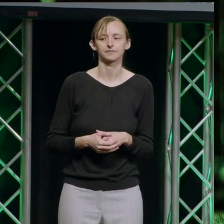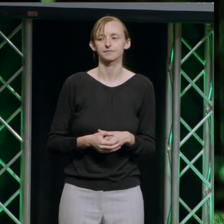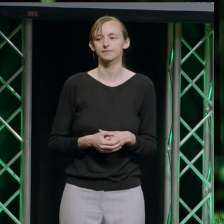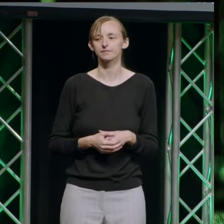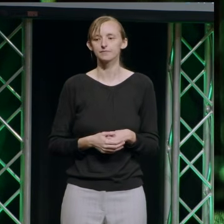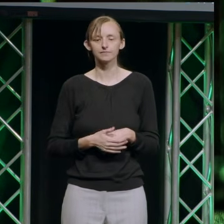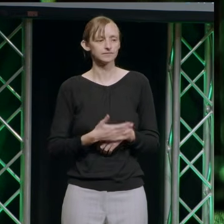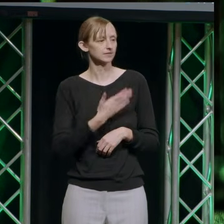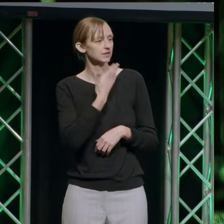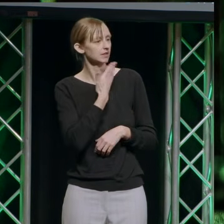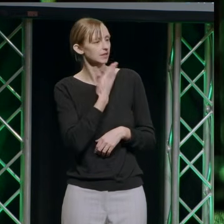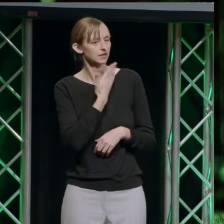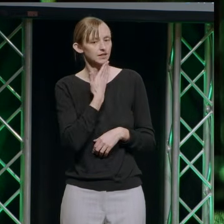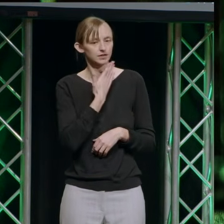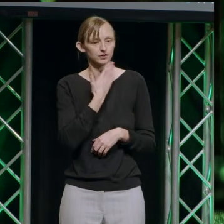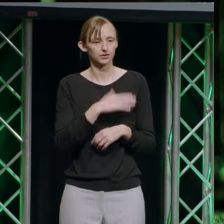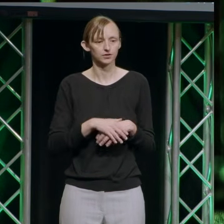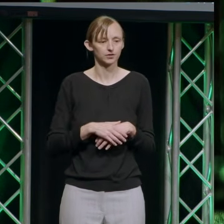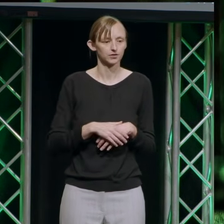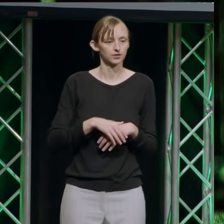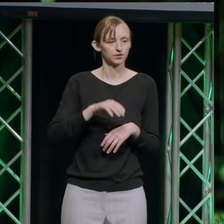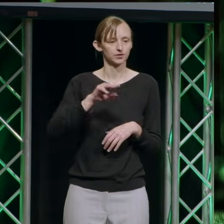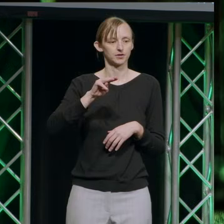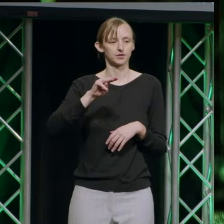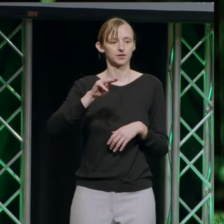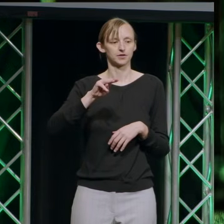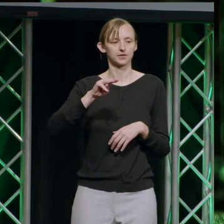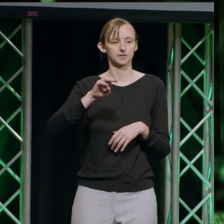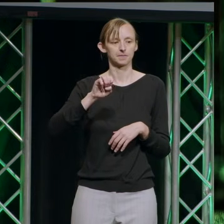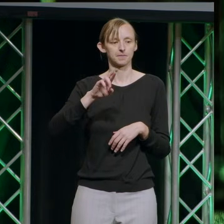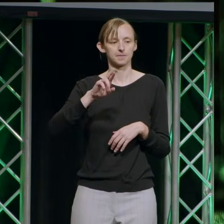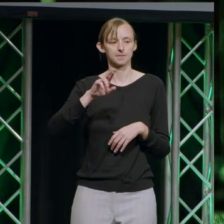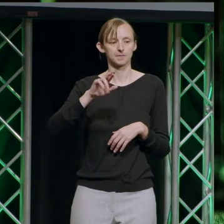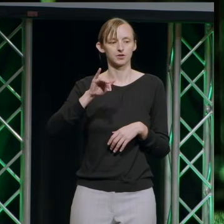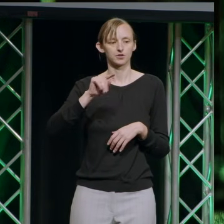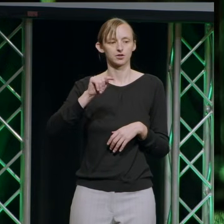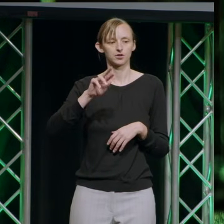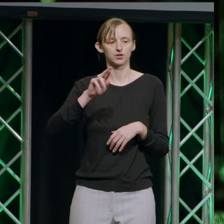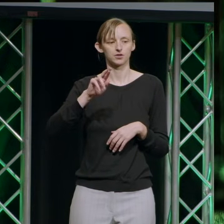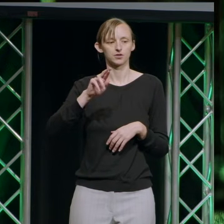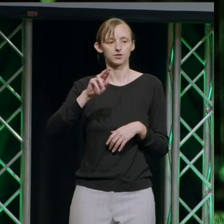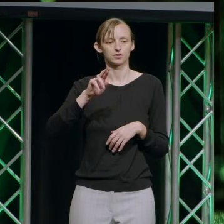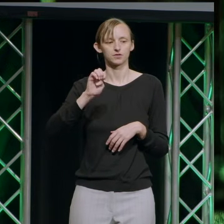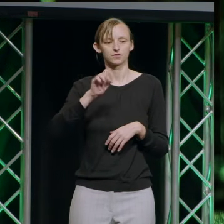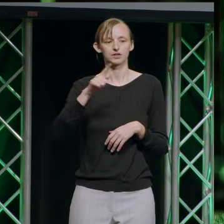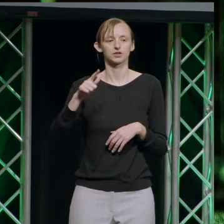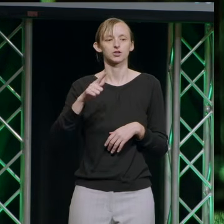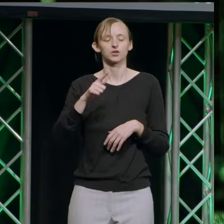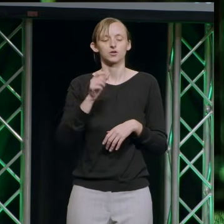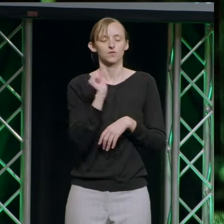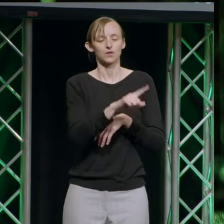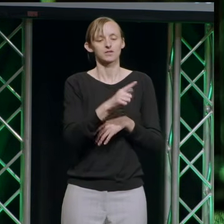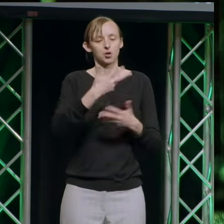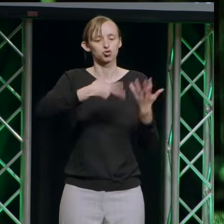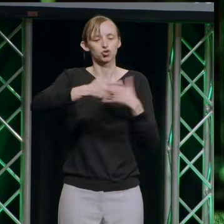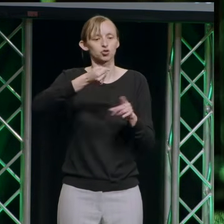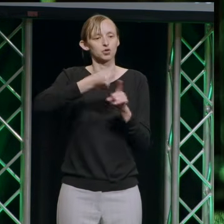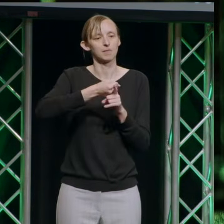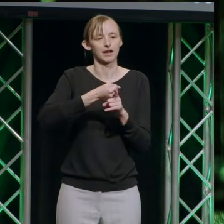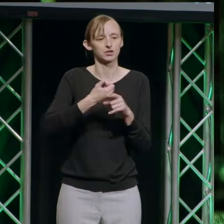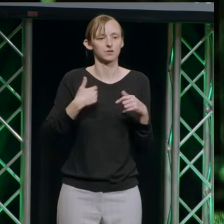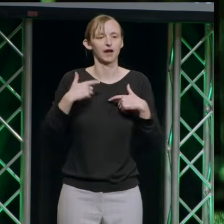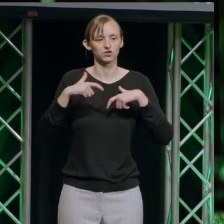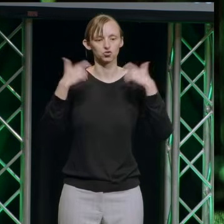Thank you, Jinali. I have a question about the social impact. You said that you have a